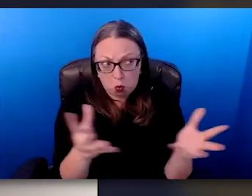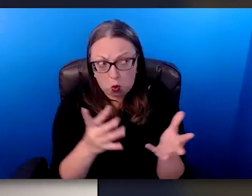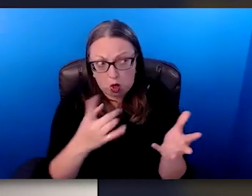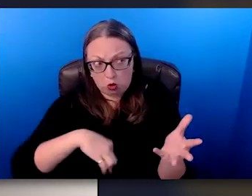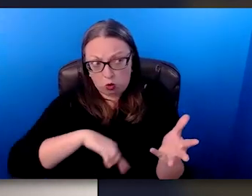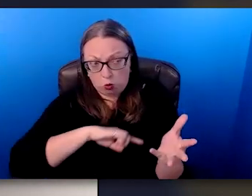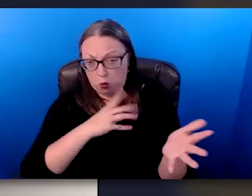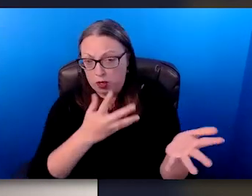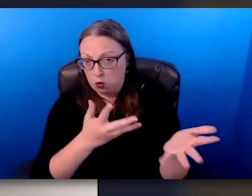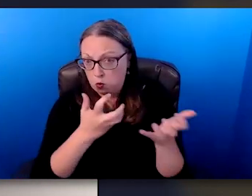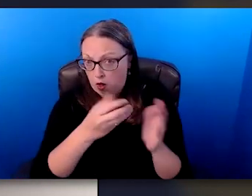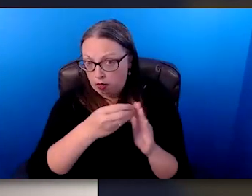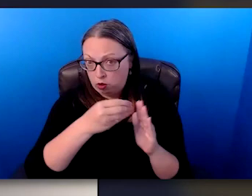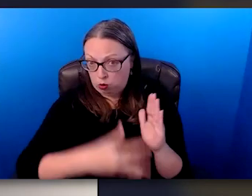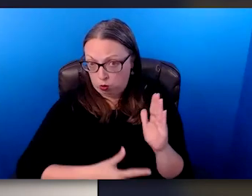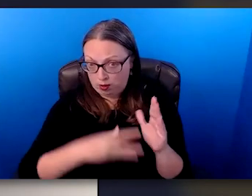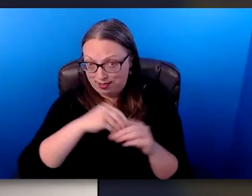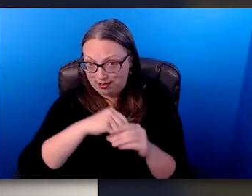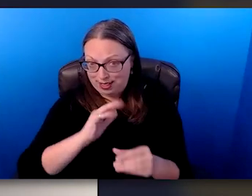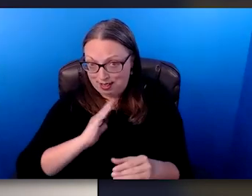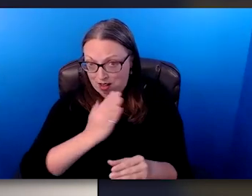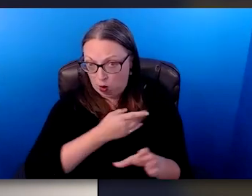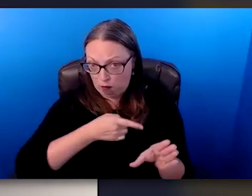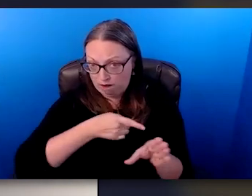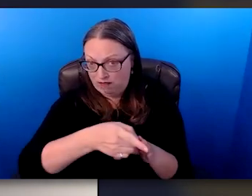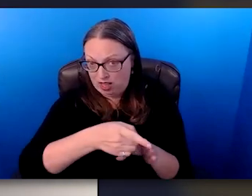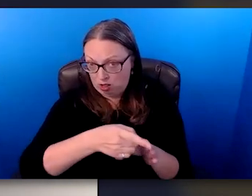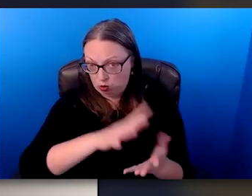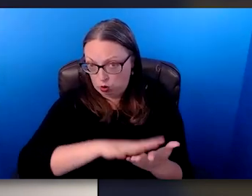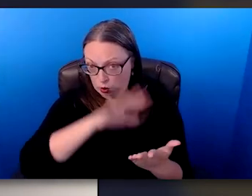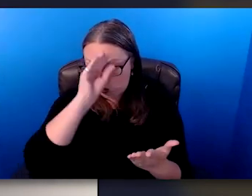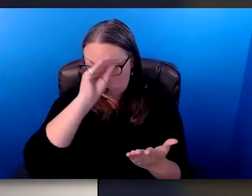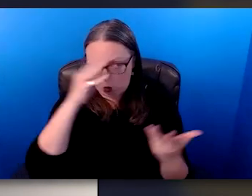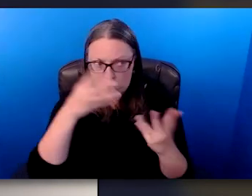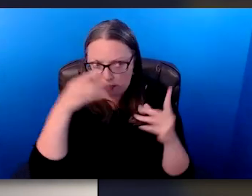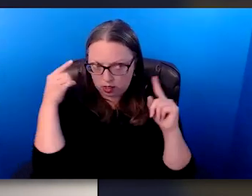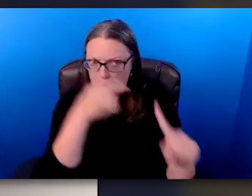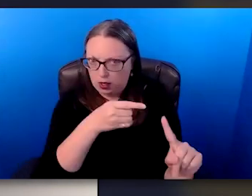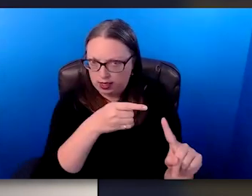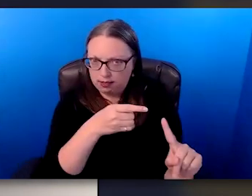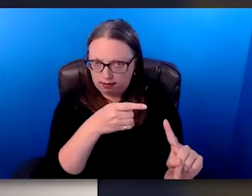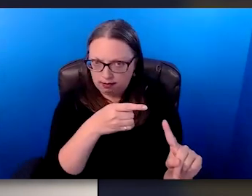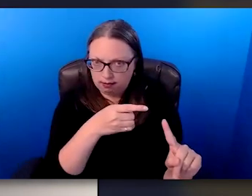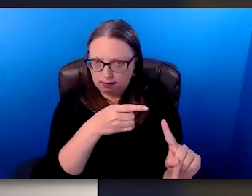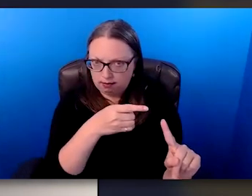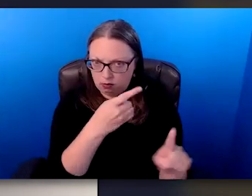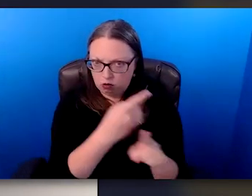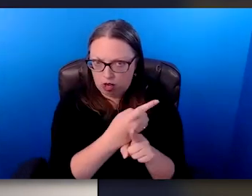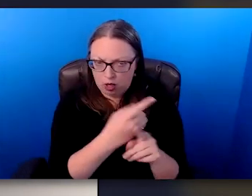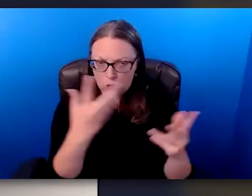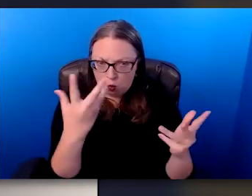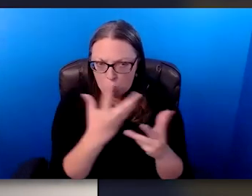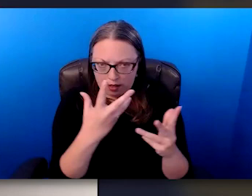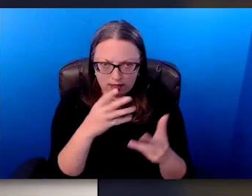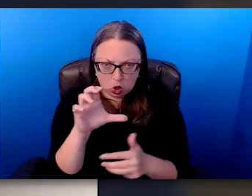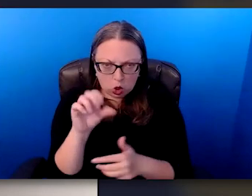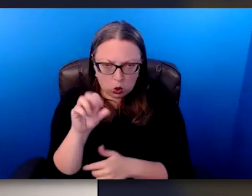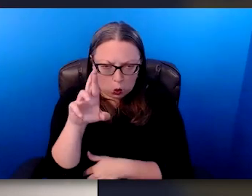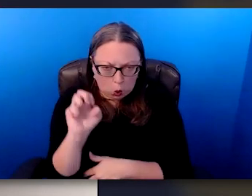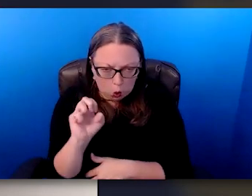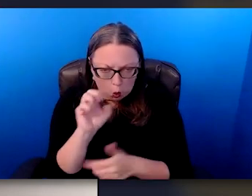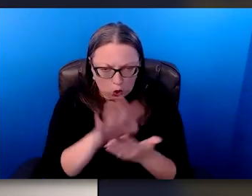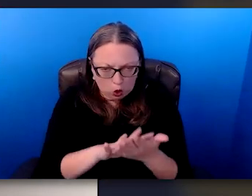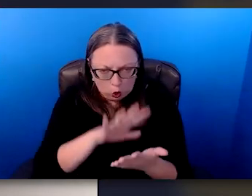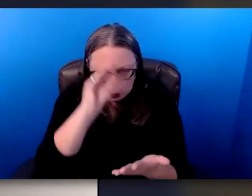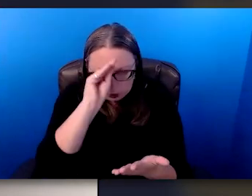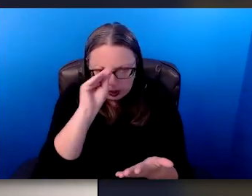in our disciplines to learn? Like, what is the core, you know, what is the core kind of learning we want to see? Because